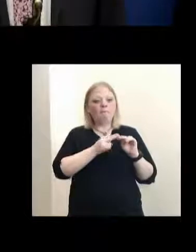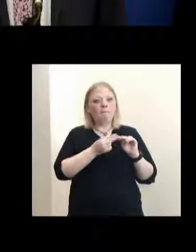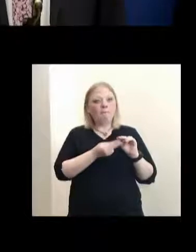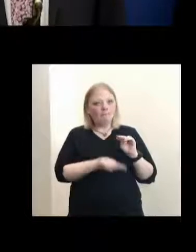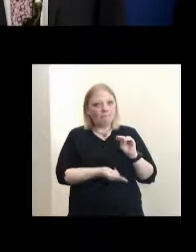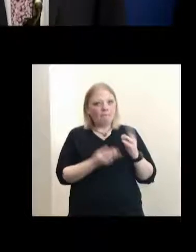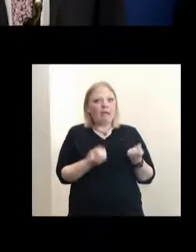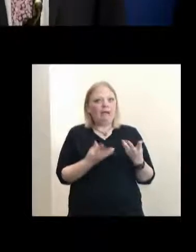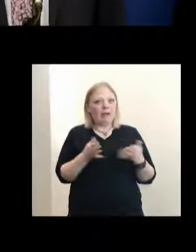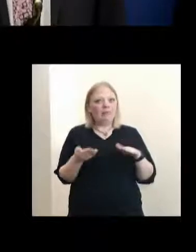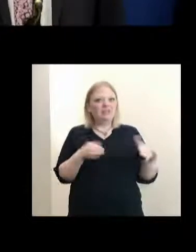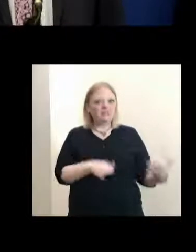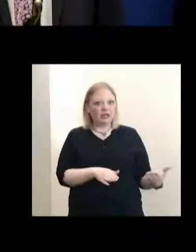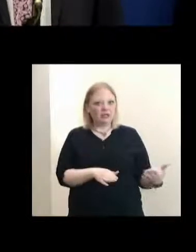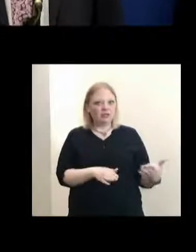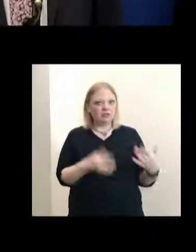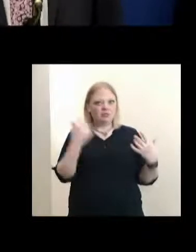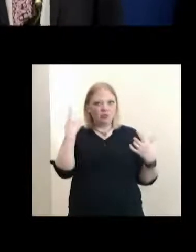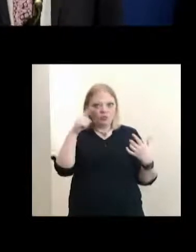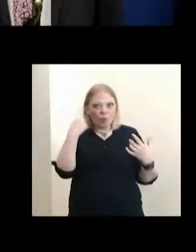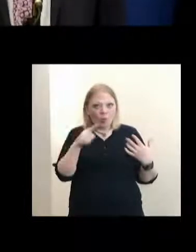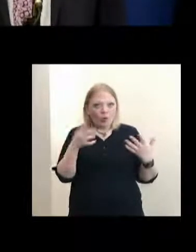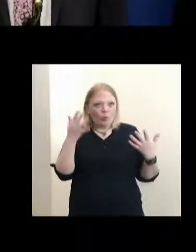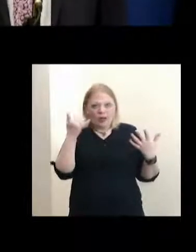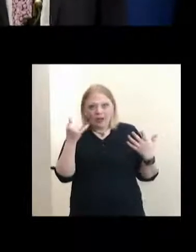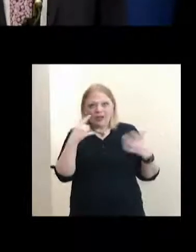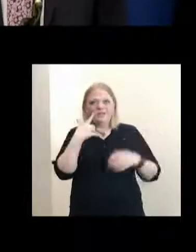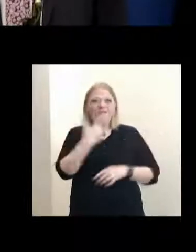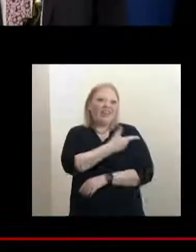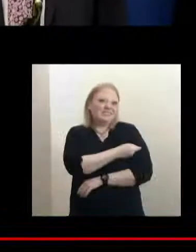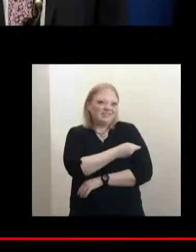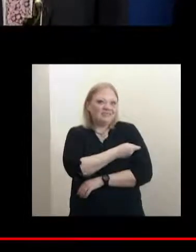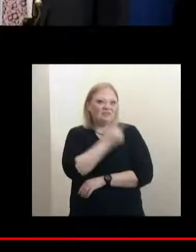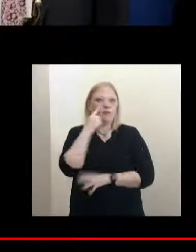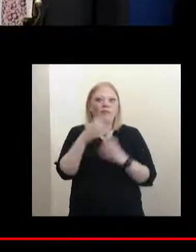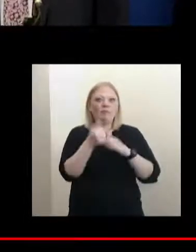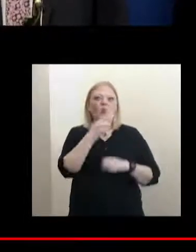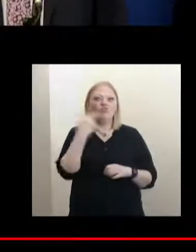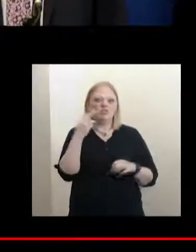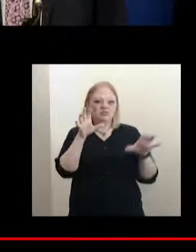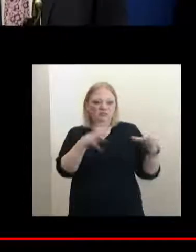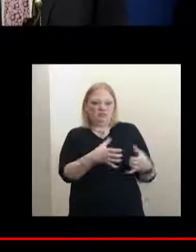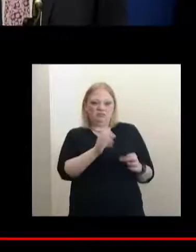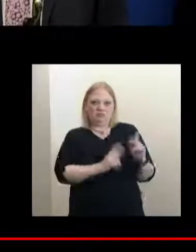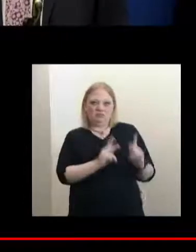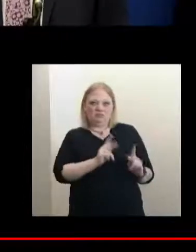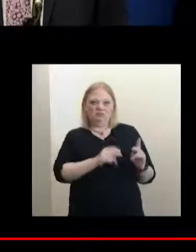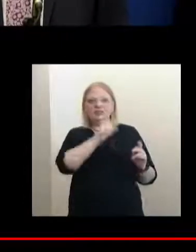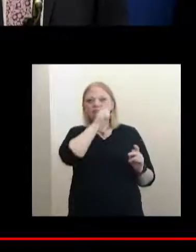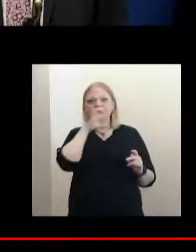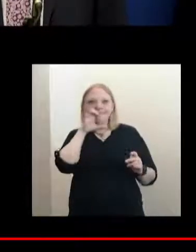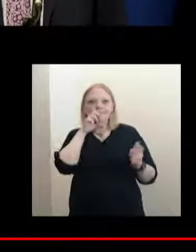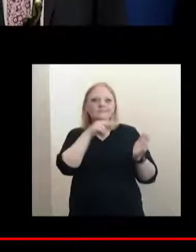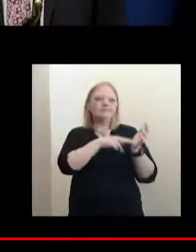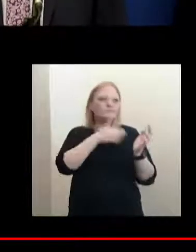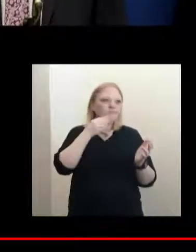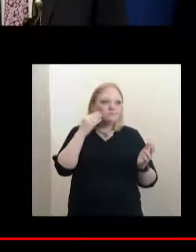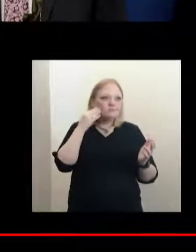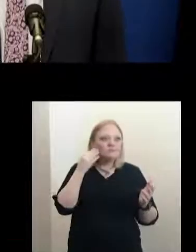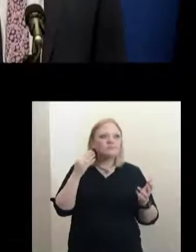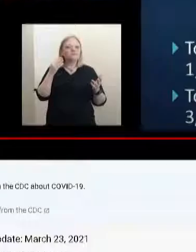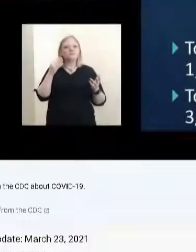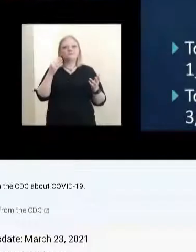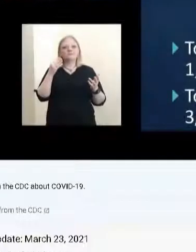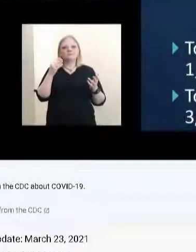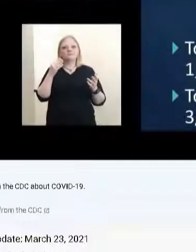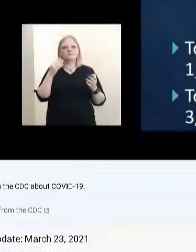and a lot of this has to do with the vaccination of our most at-risk population, those that are seniors in nursing homes, those that